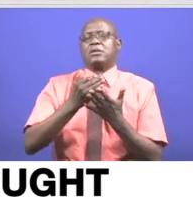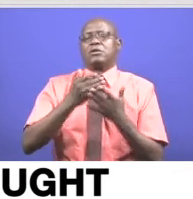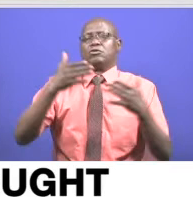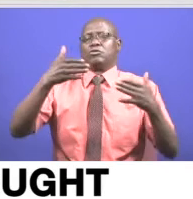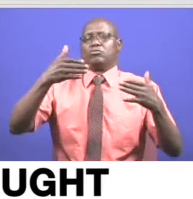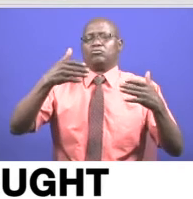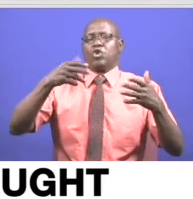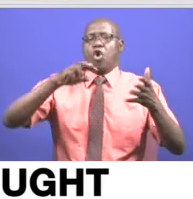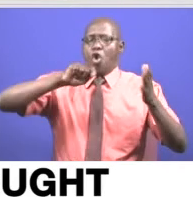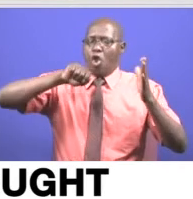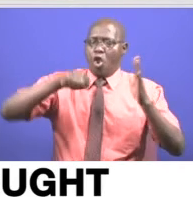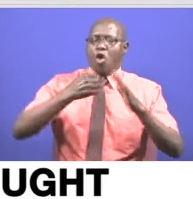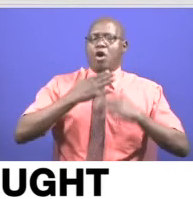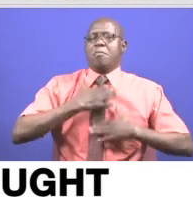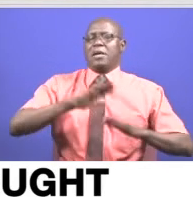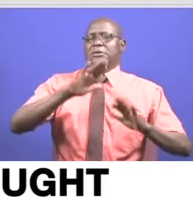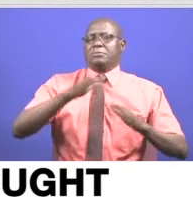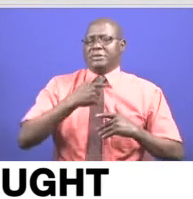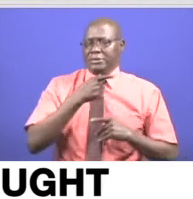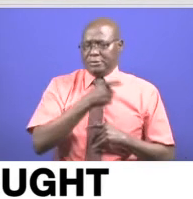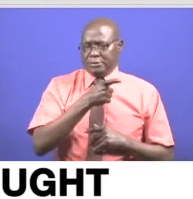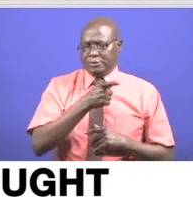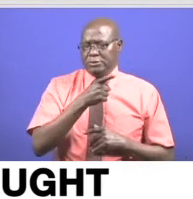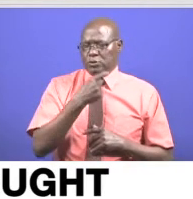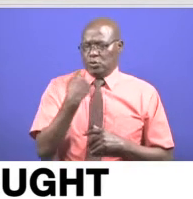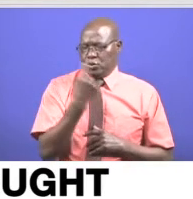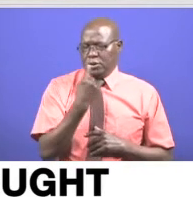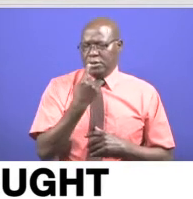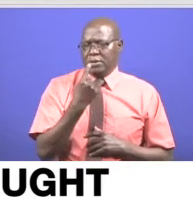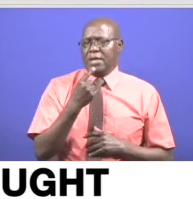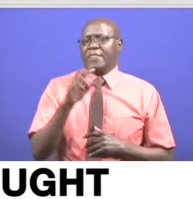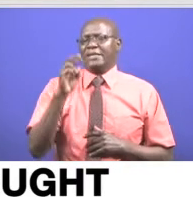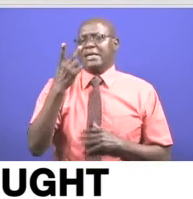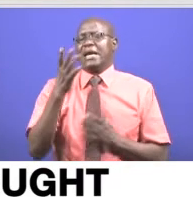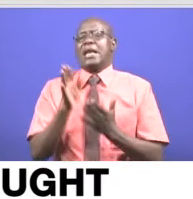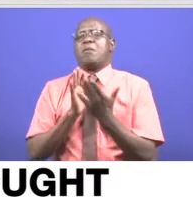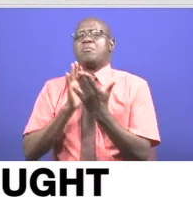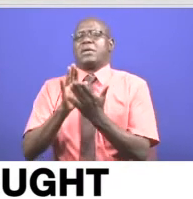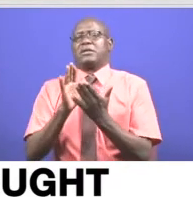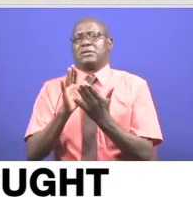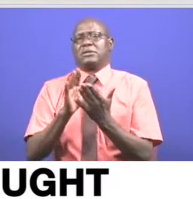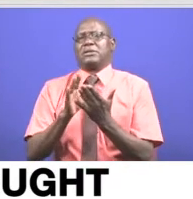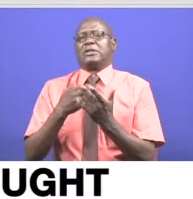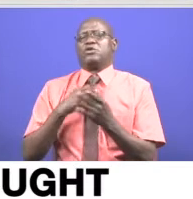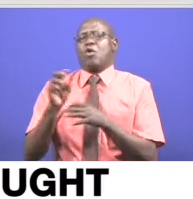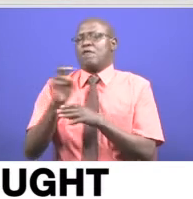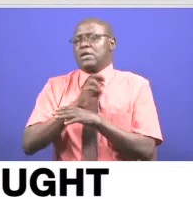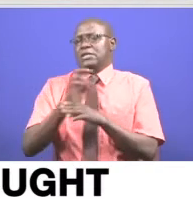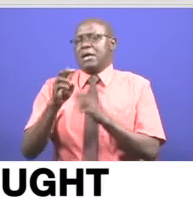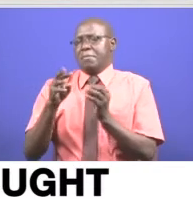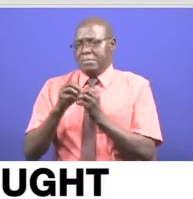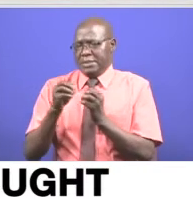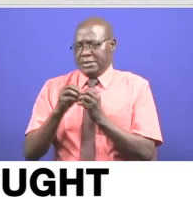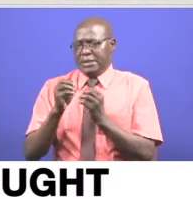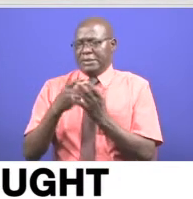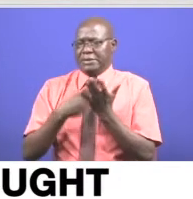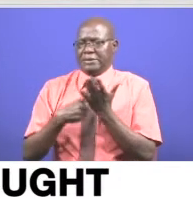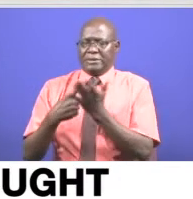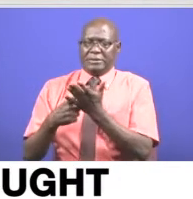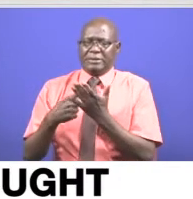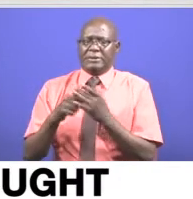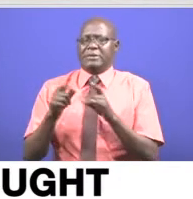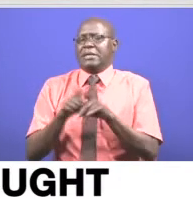the second approach is what we discussed on Tuesday at the Overseers platform. Mm-hmm. And the bishop, presiding